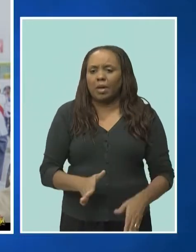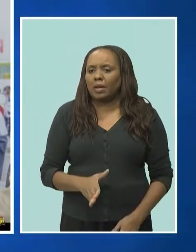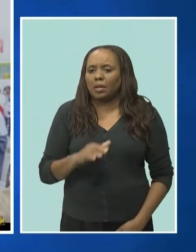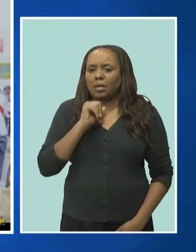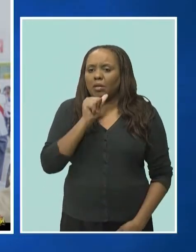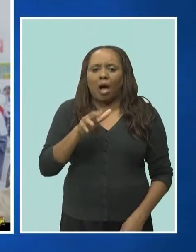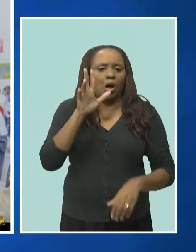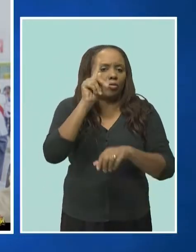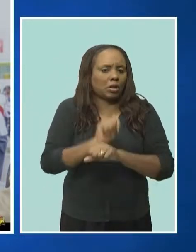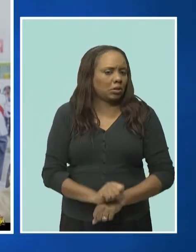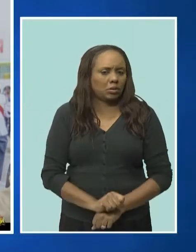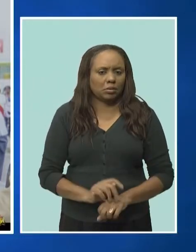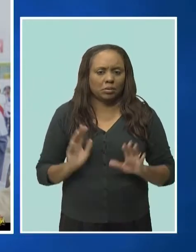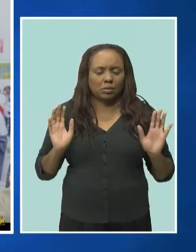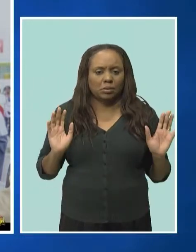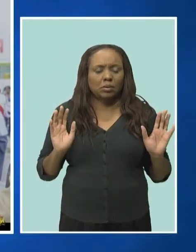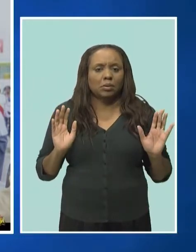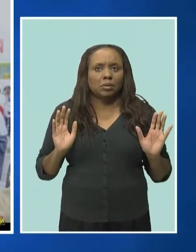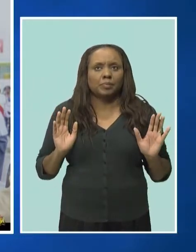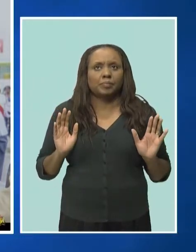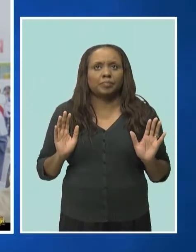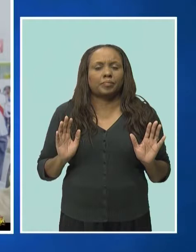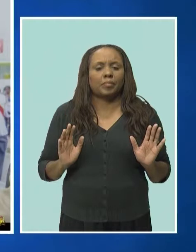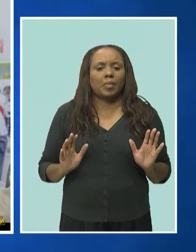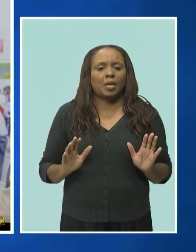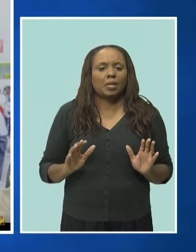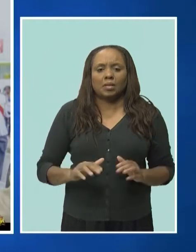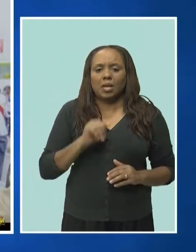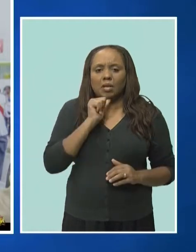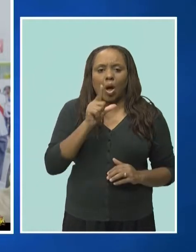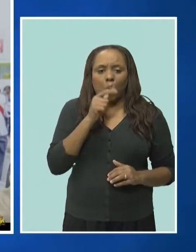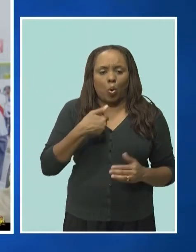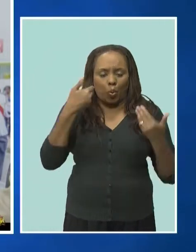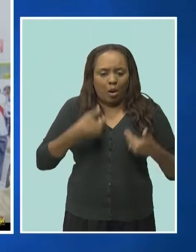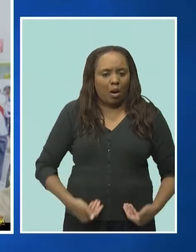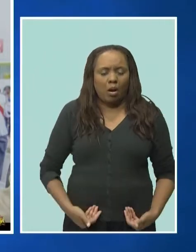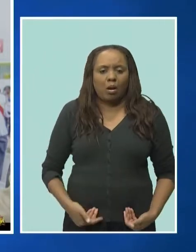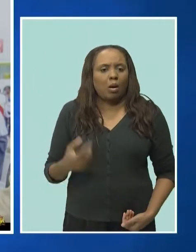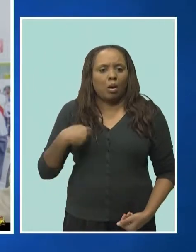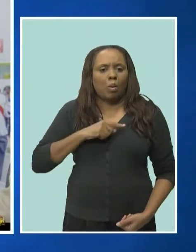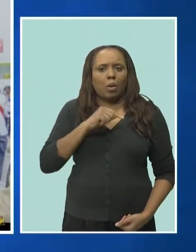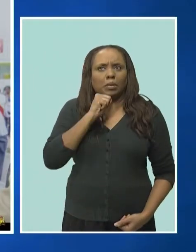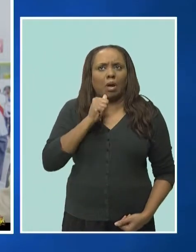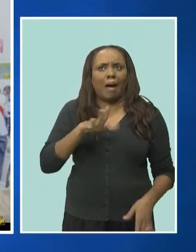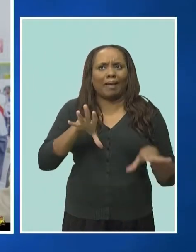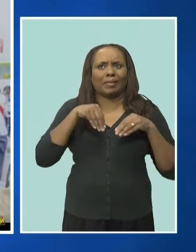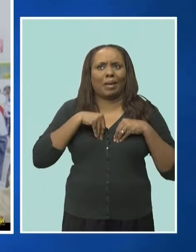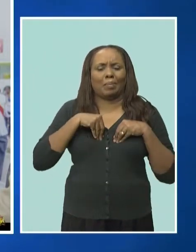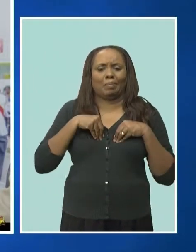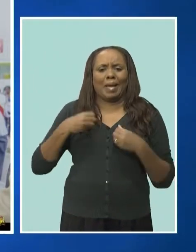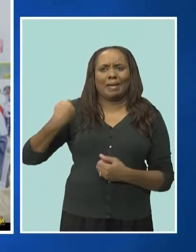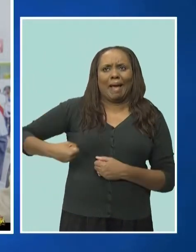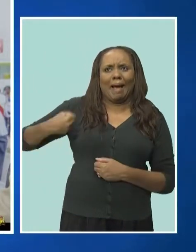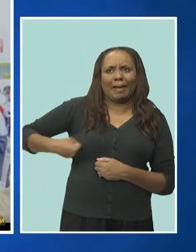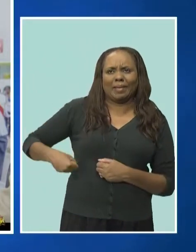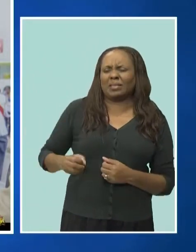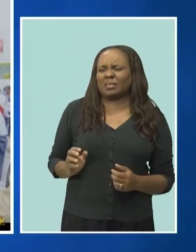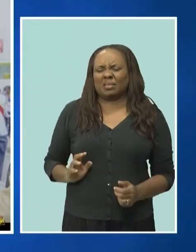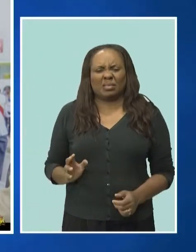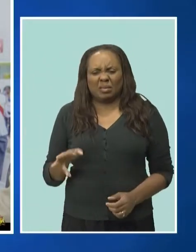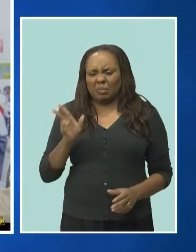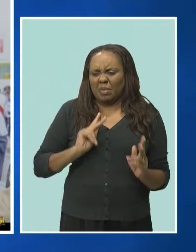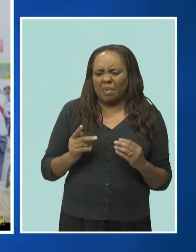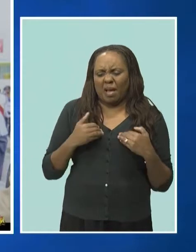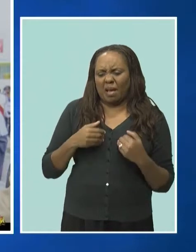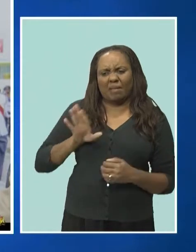to. It is not part of us to accept that there are gangs, people who have their own way of